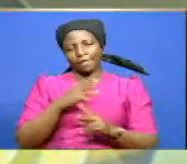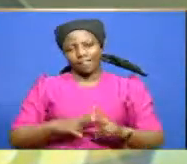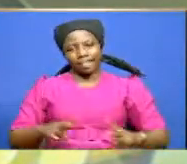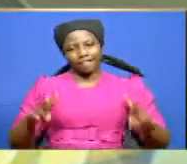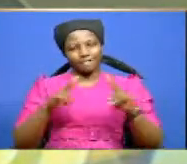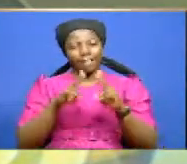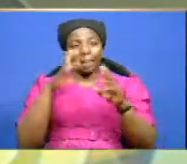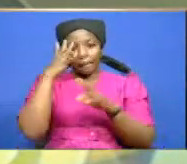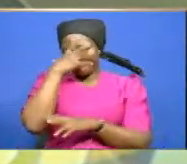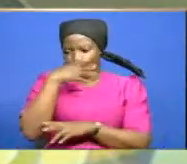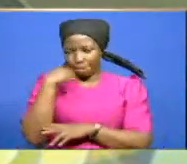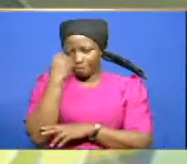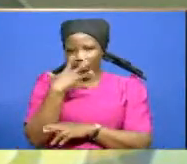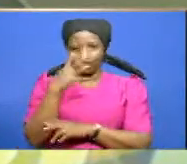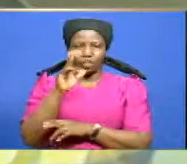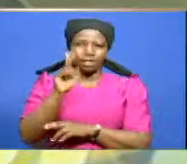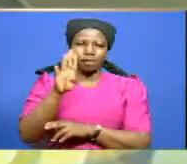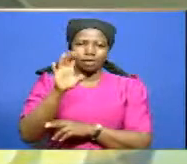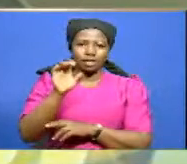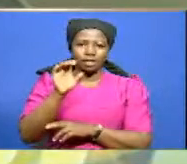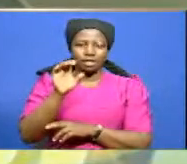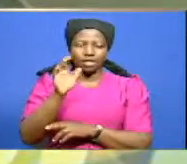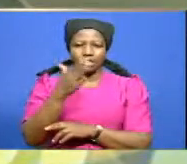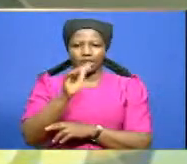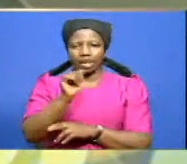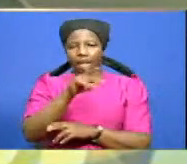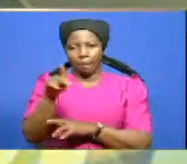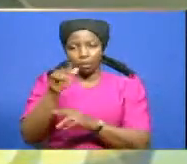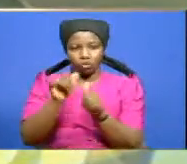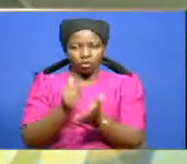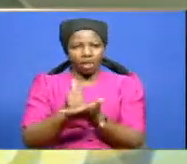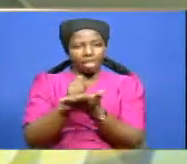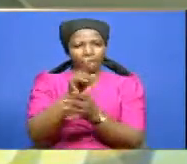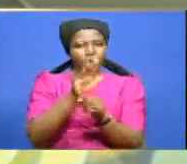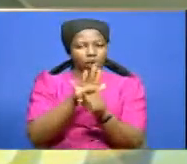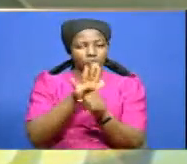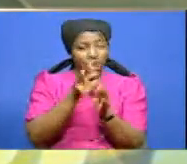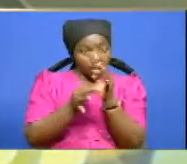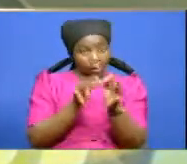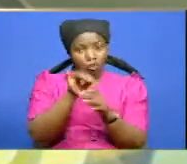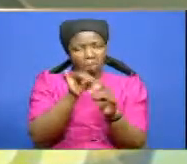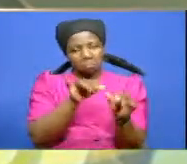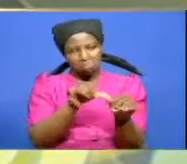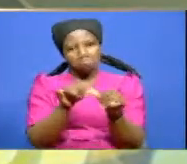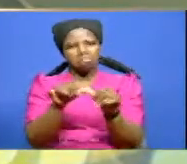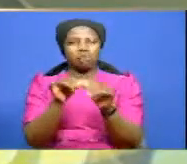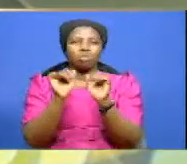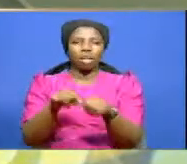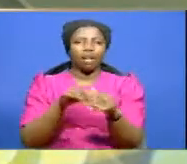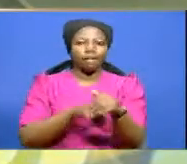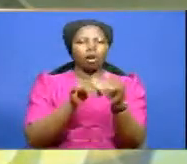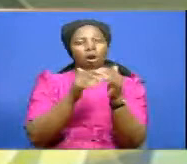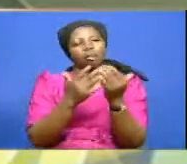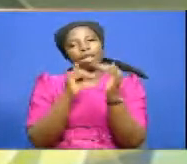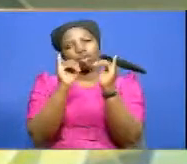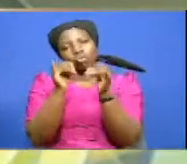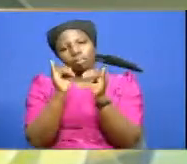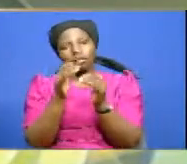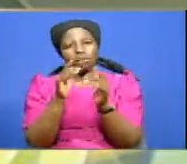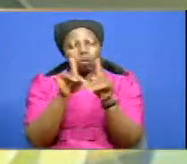beautiful KBC app, which will help you a lot in case you're on the move. You can keep up with all the latest news and also